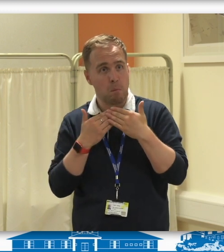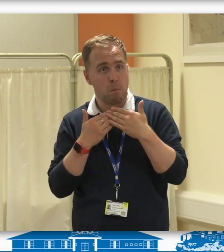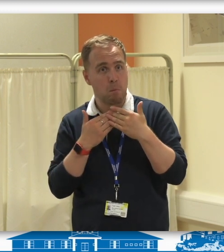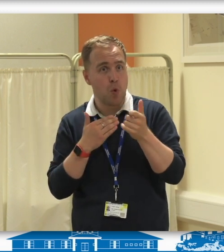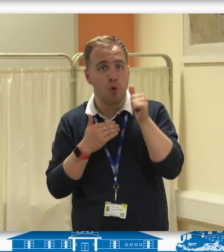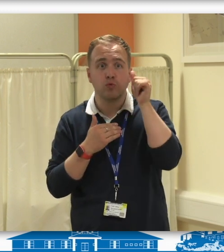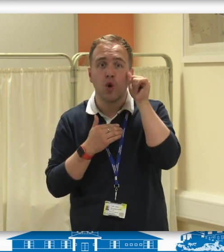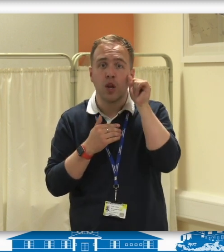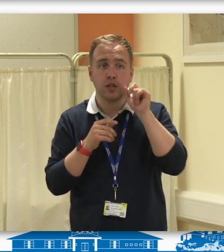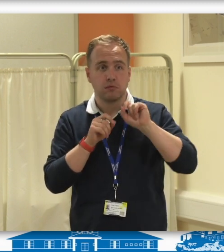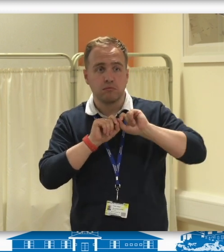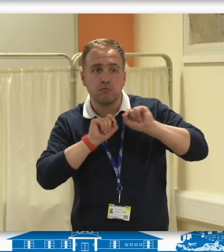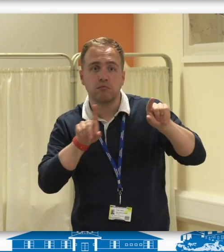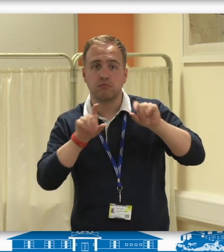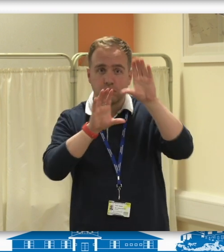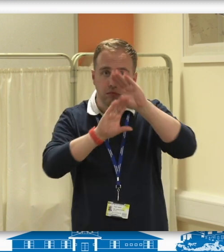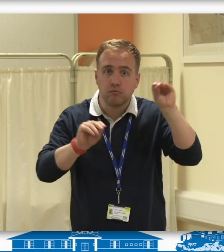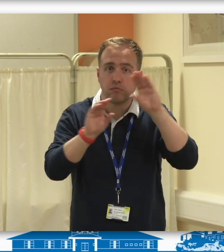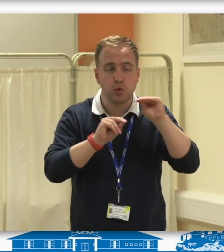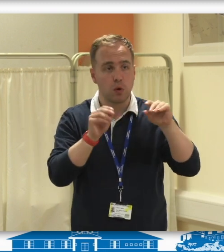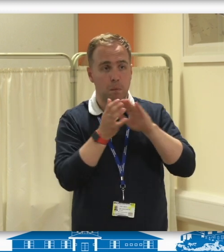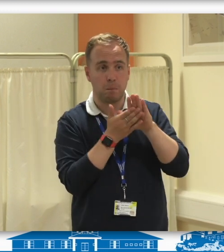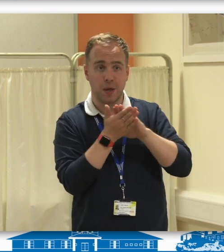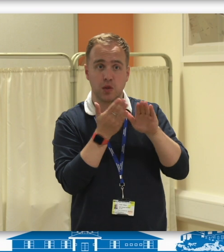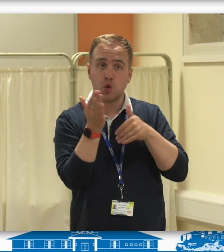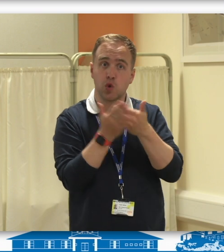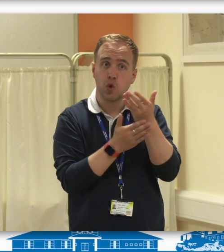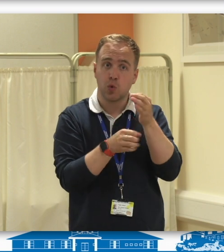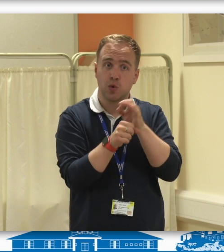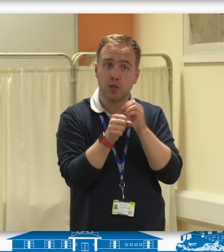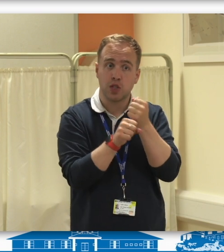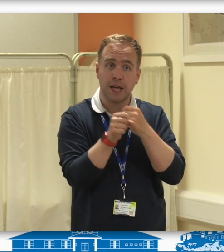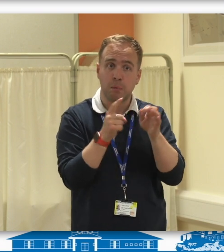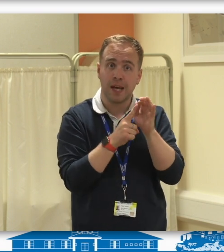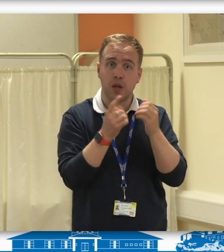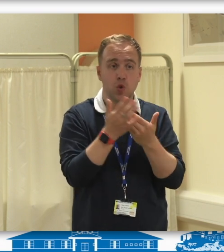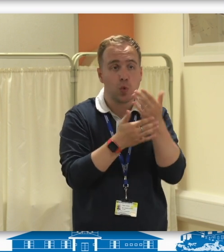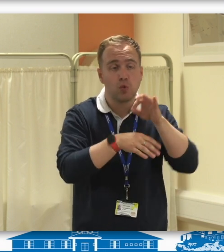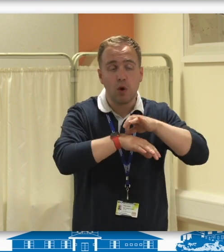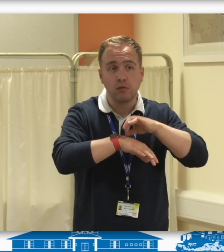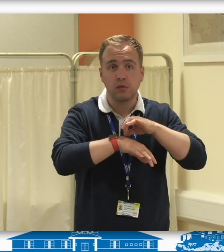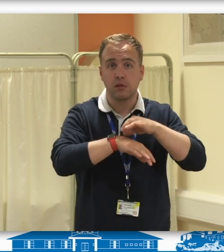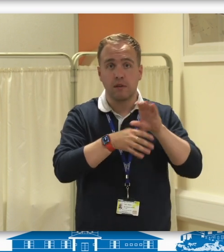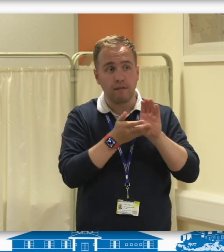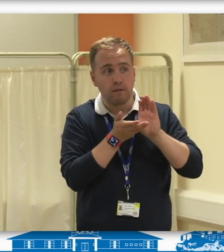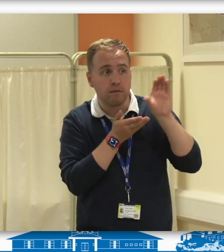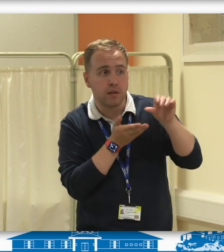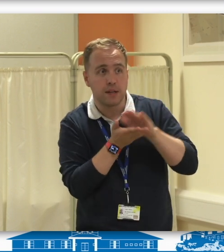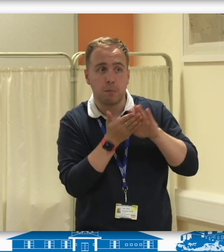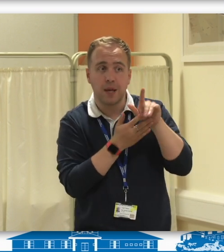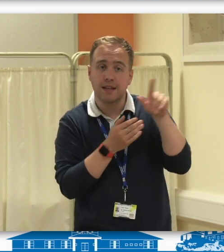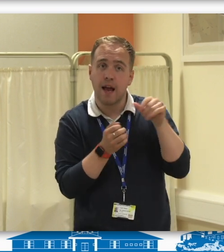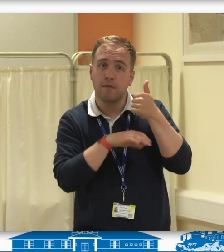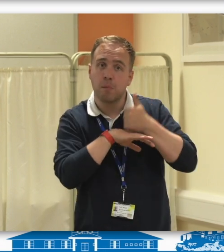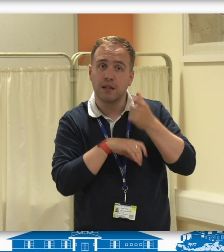possibly going through. So with the new doctors and GPs coming through, are they getting, is there a possibility that funding allows them to have a basic knowledge